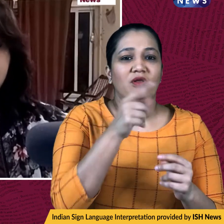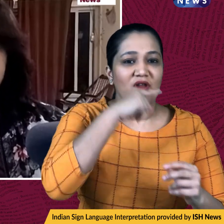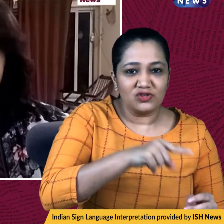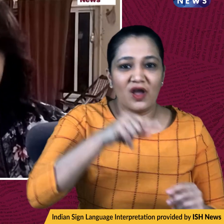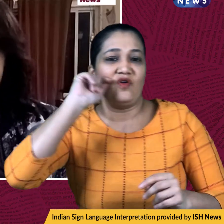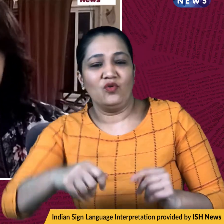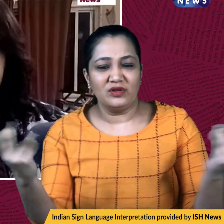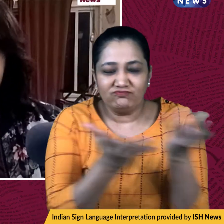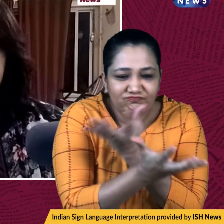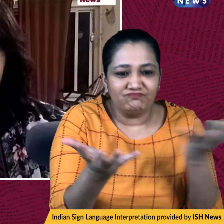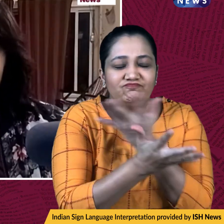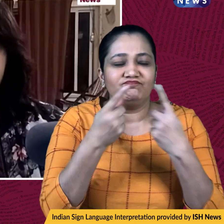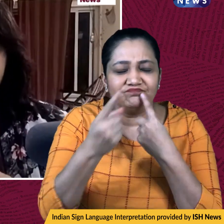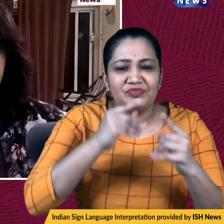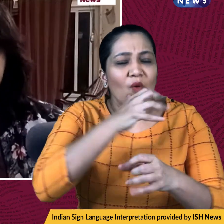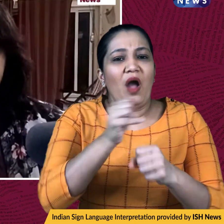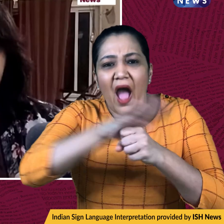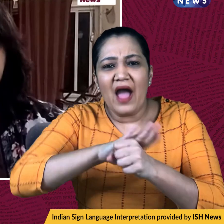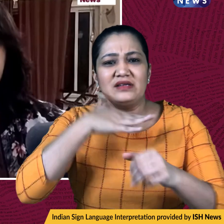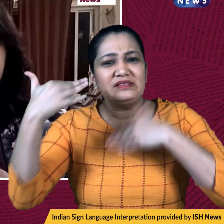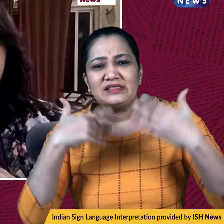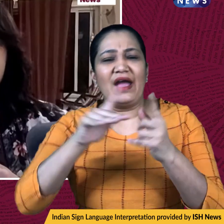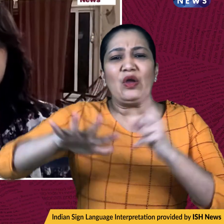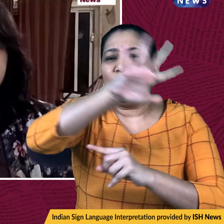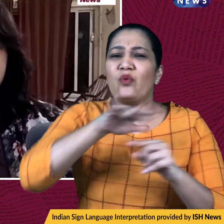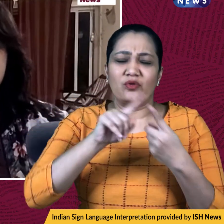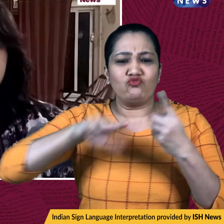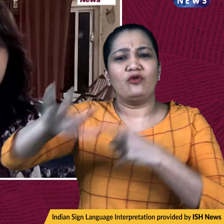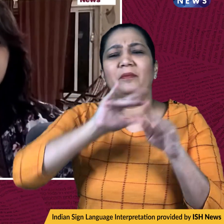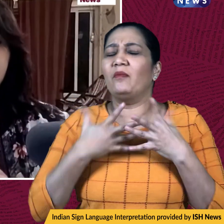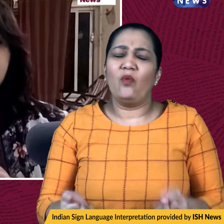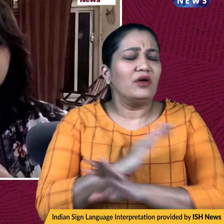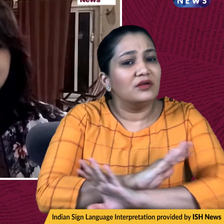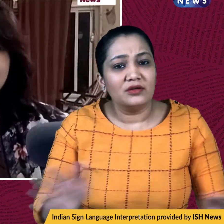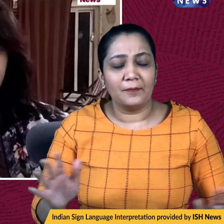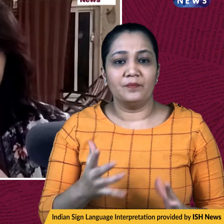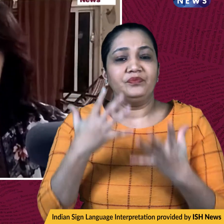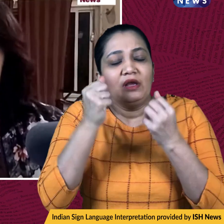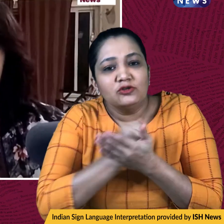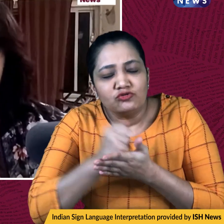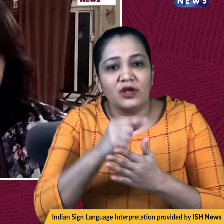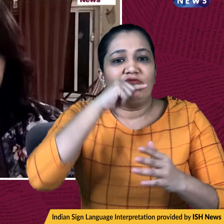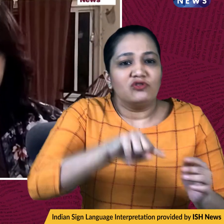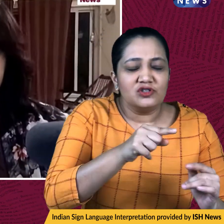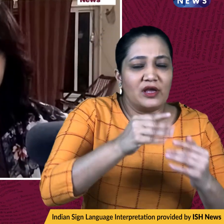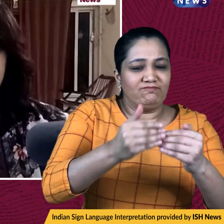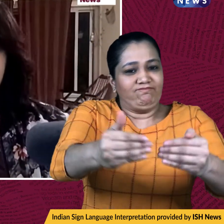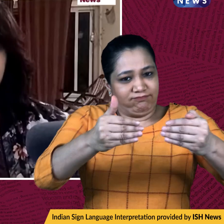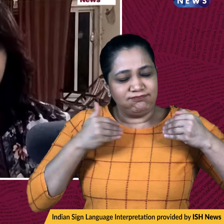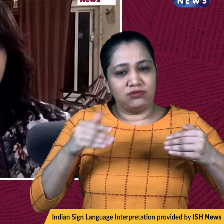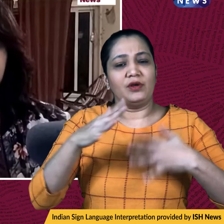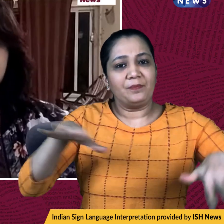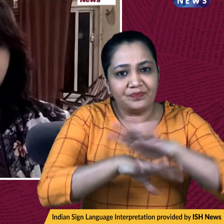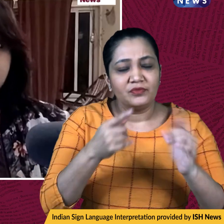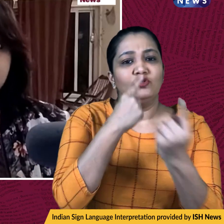and ramp up deterrence to avoid bloodshed in Europe. He will reiterate the need for Russia to step